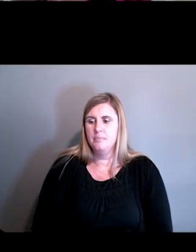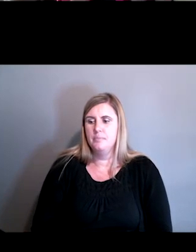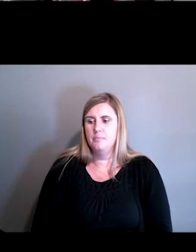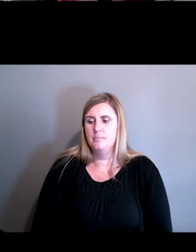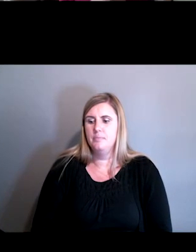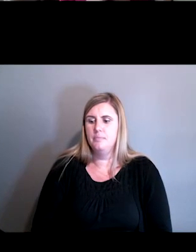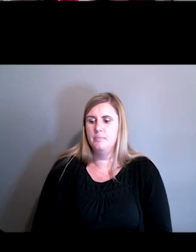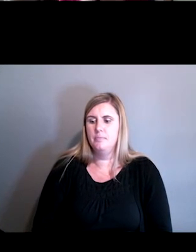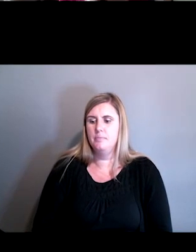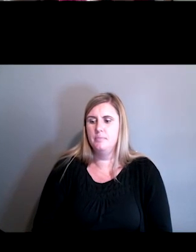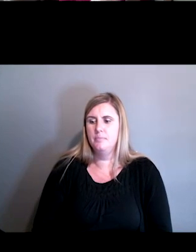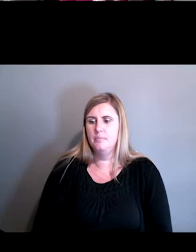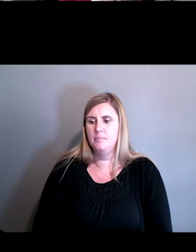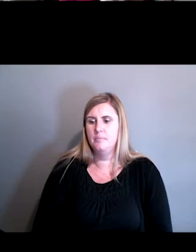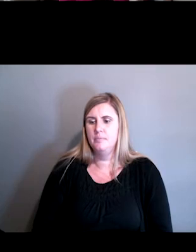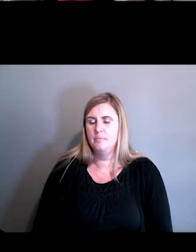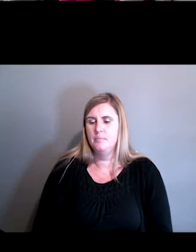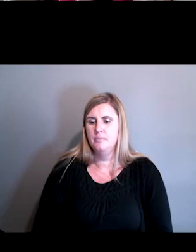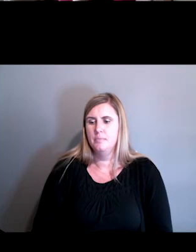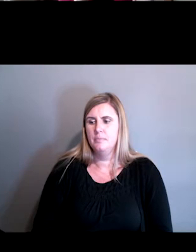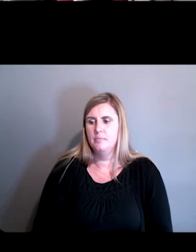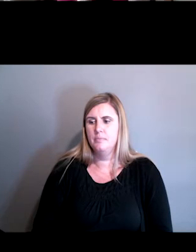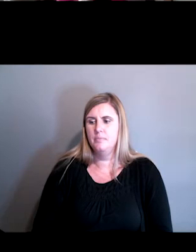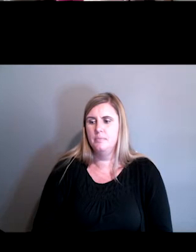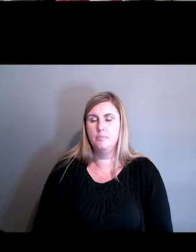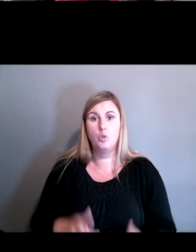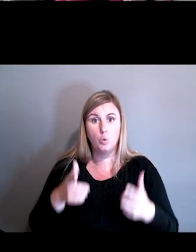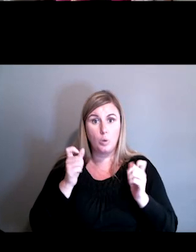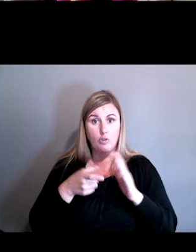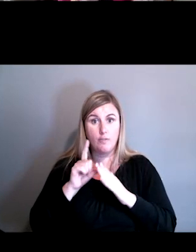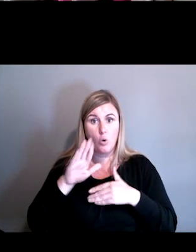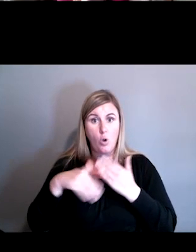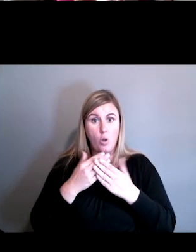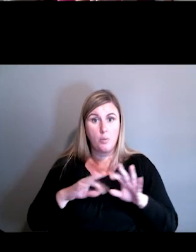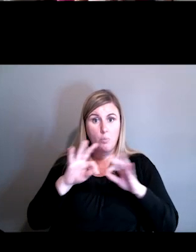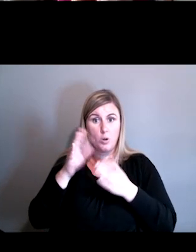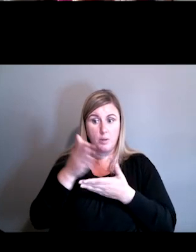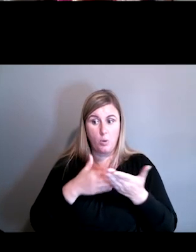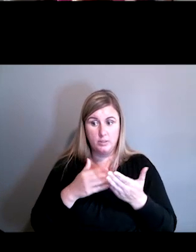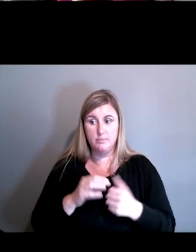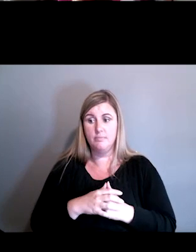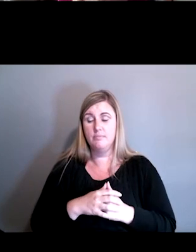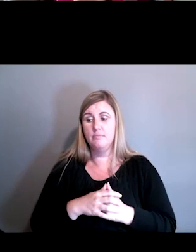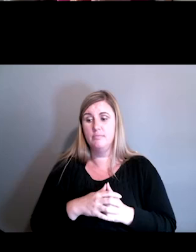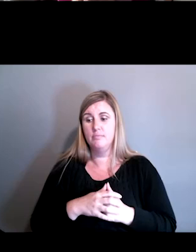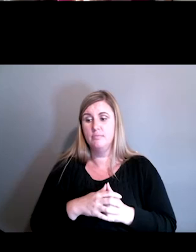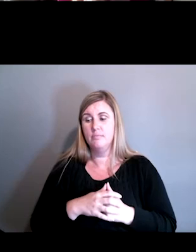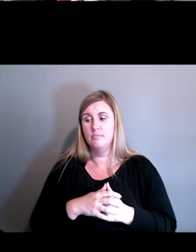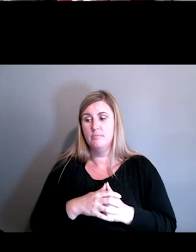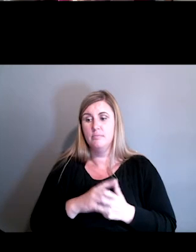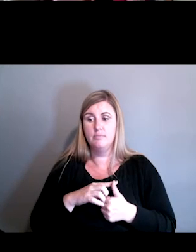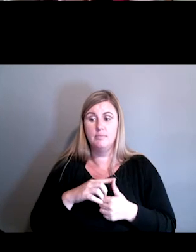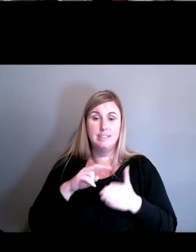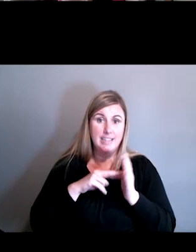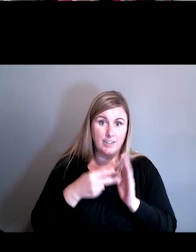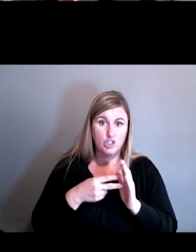So just a quick review of all the important components. We talked about the definitions, identifying the function. The functions